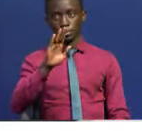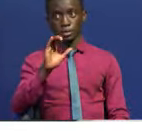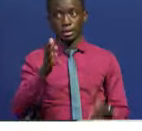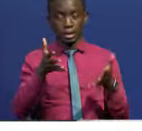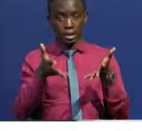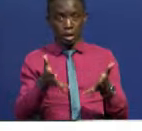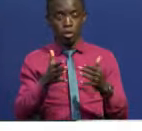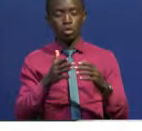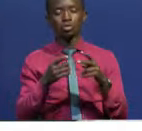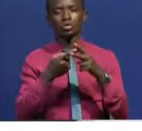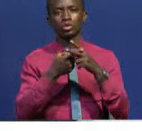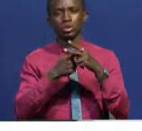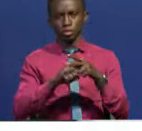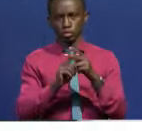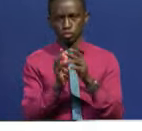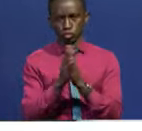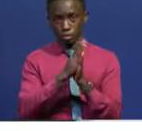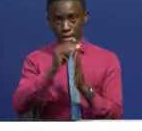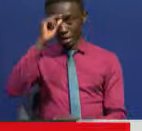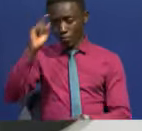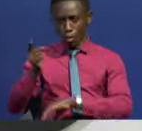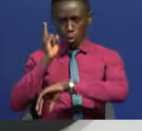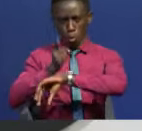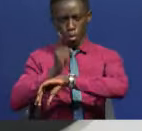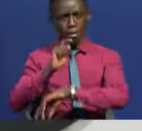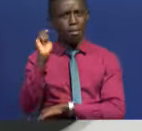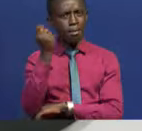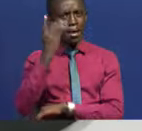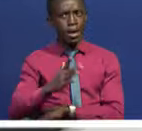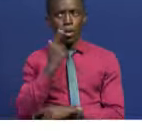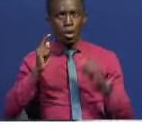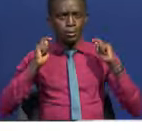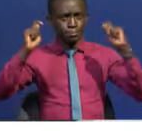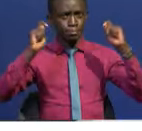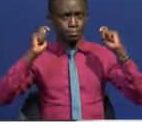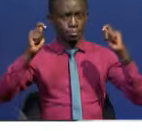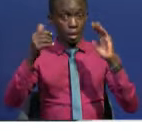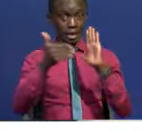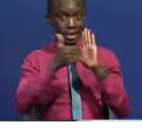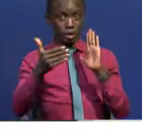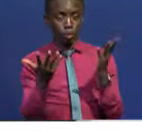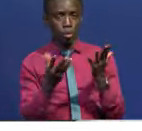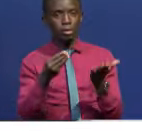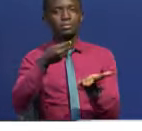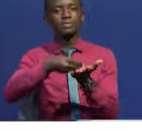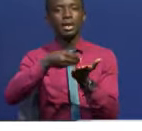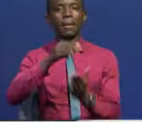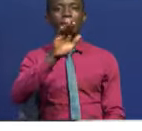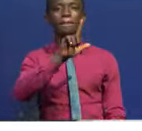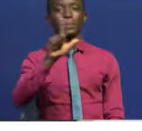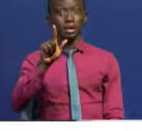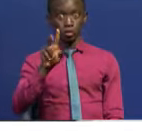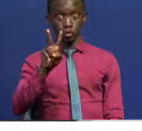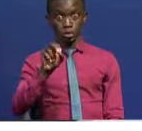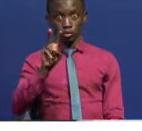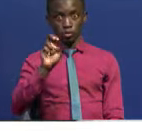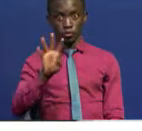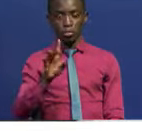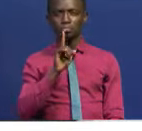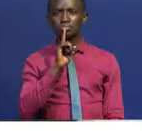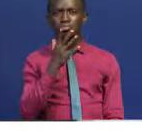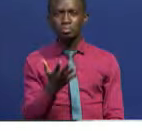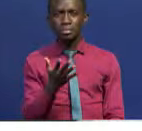story. The government is warning Kenyans planning to hold demos against the Finance Bill 2024 that lawlessness will not be